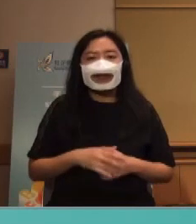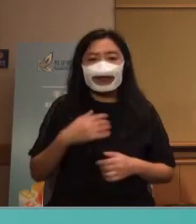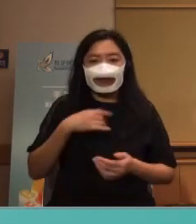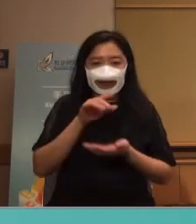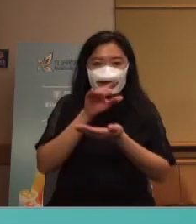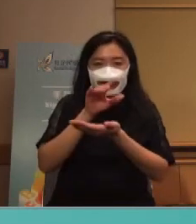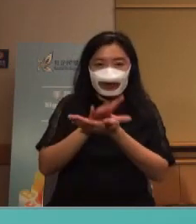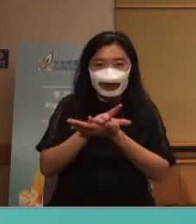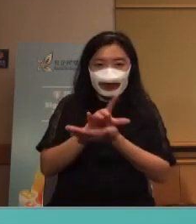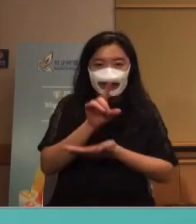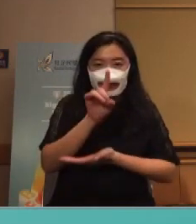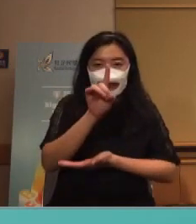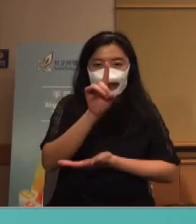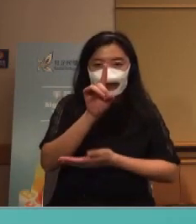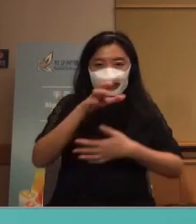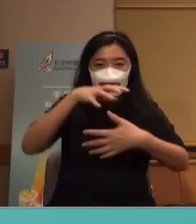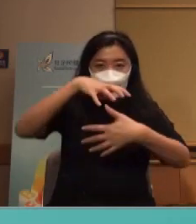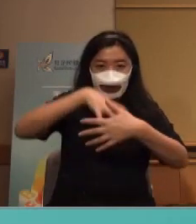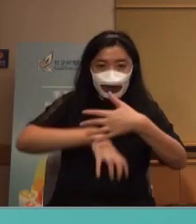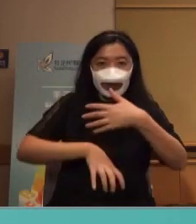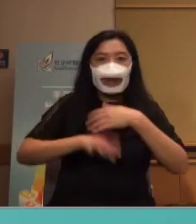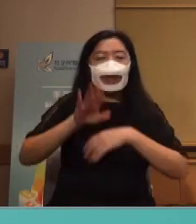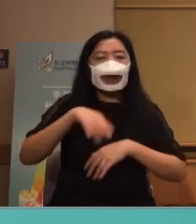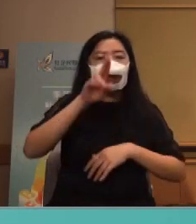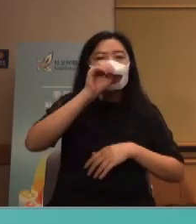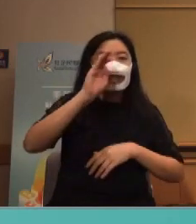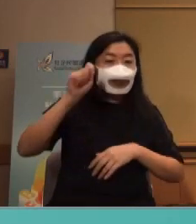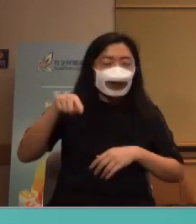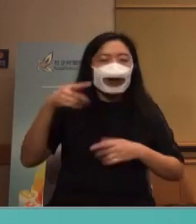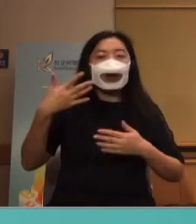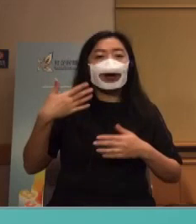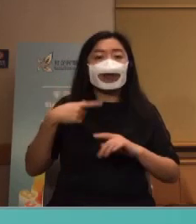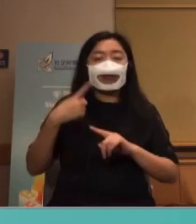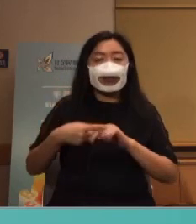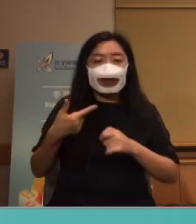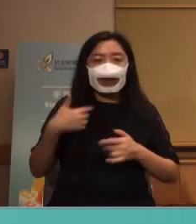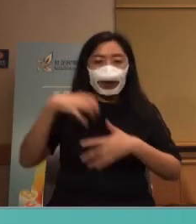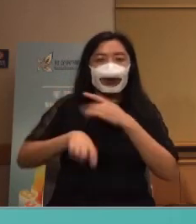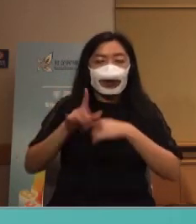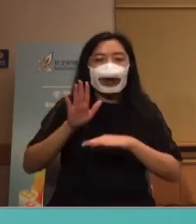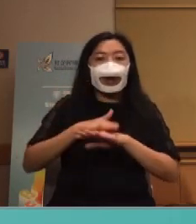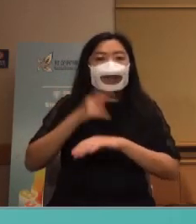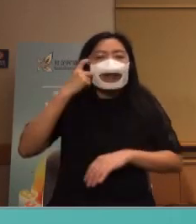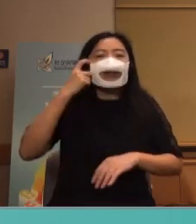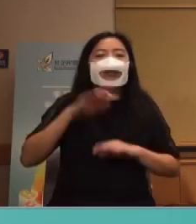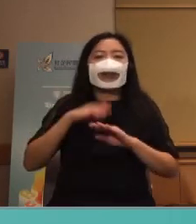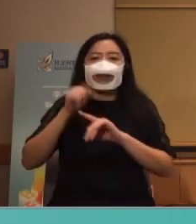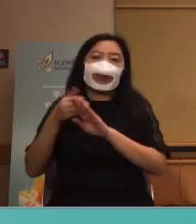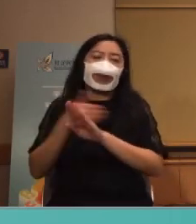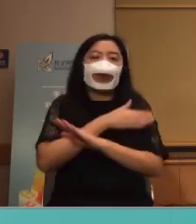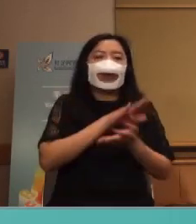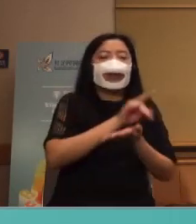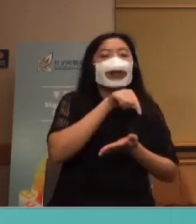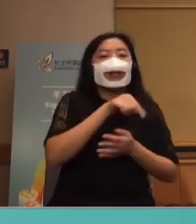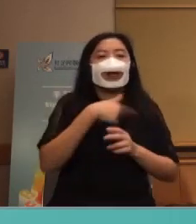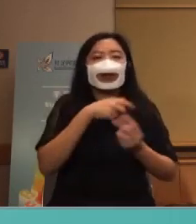Okay, actually in last half year, I learned a lot of good people in the market. In the Web3 NFT